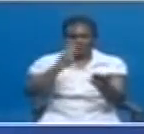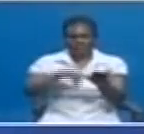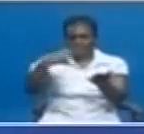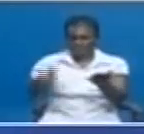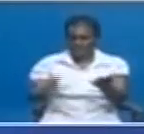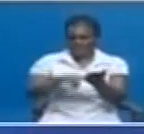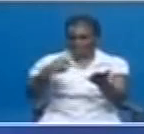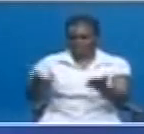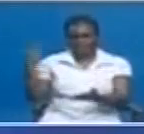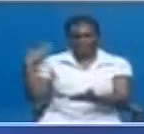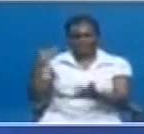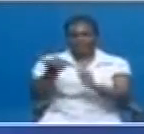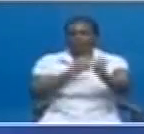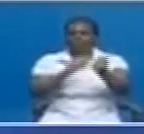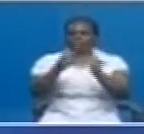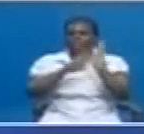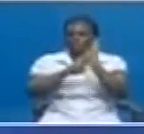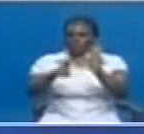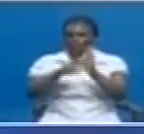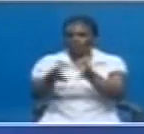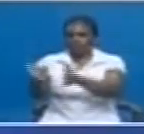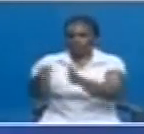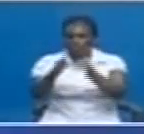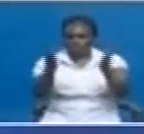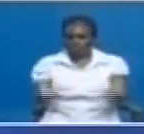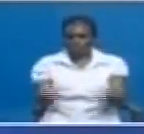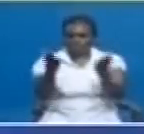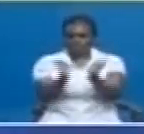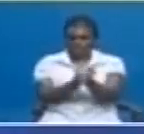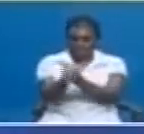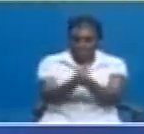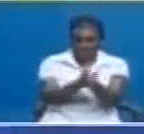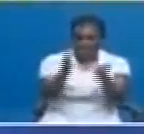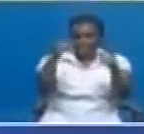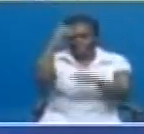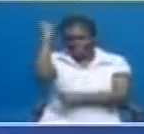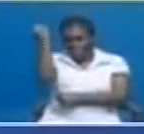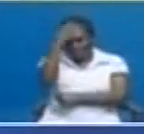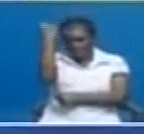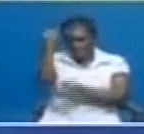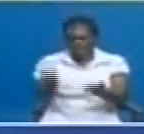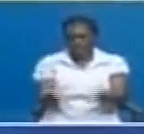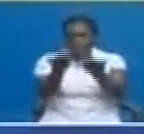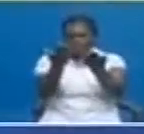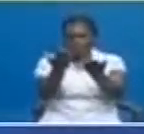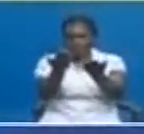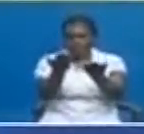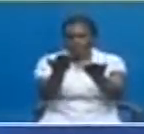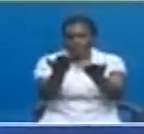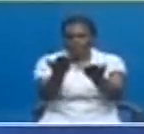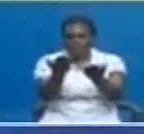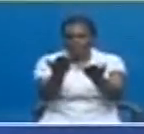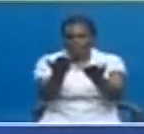previous encounters, the match presented them with a chance to boost their morale. Bandari were given a boost with AFC head tactician